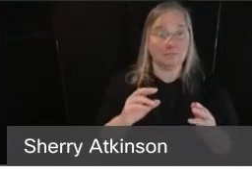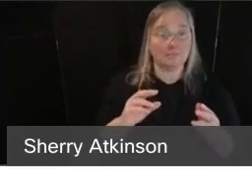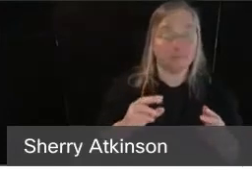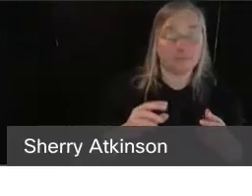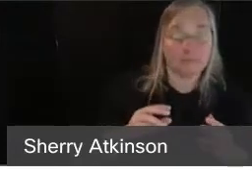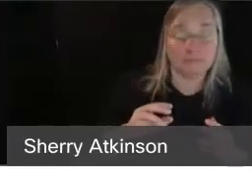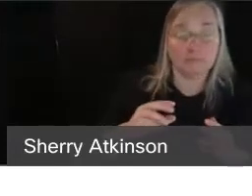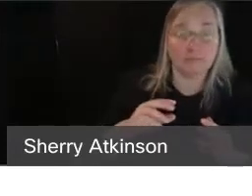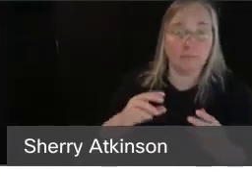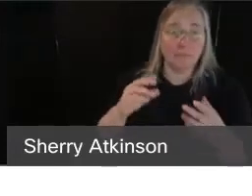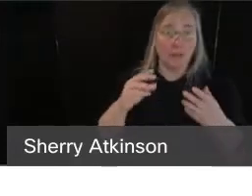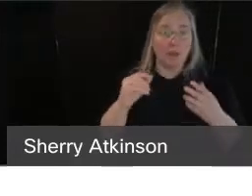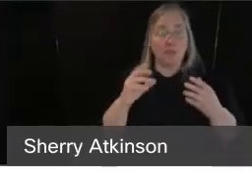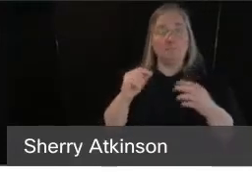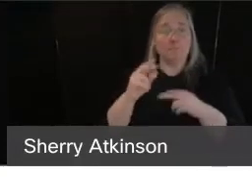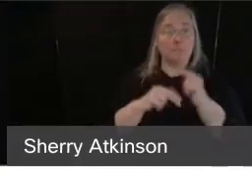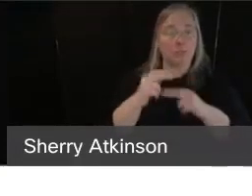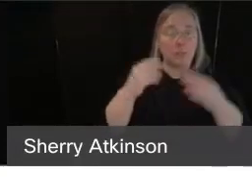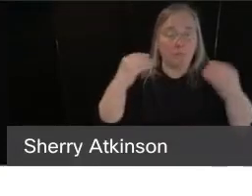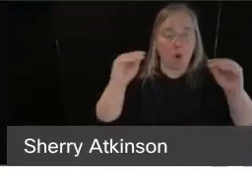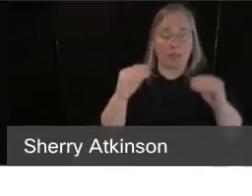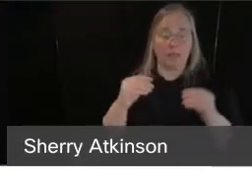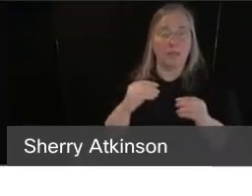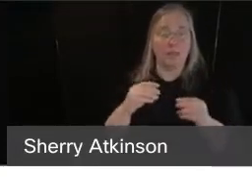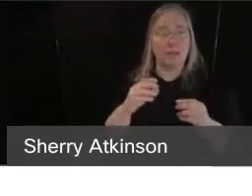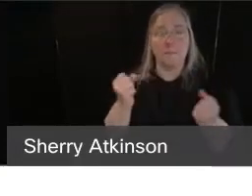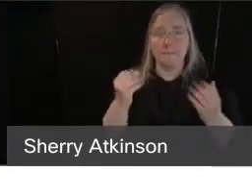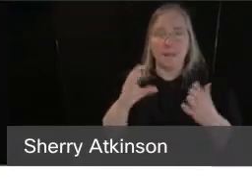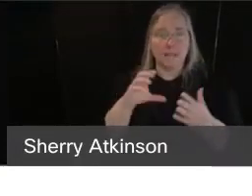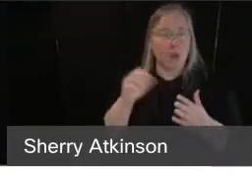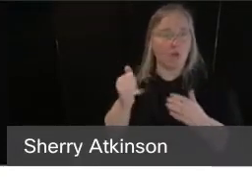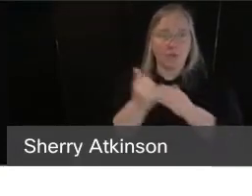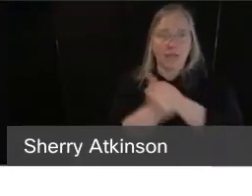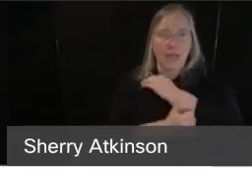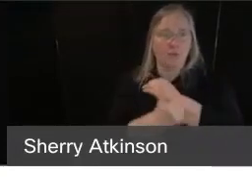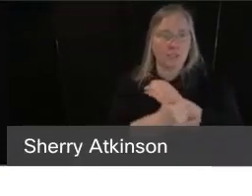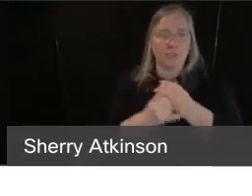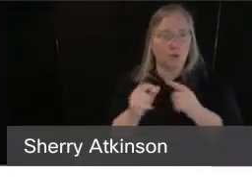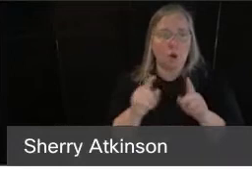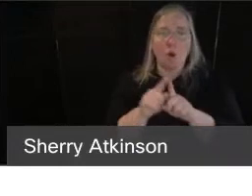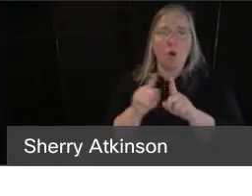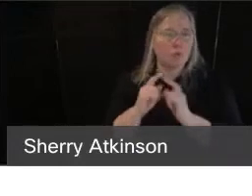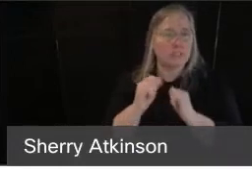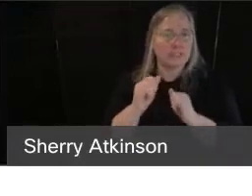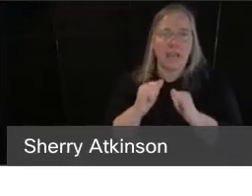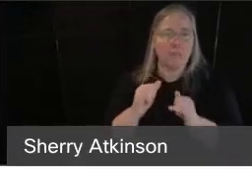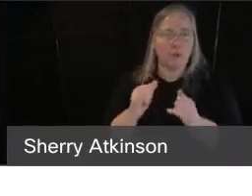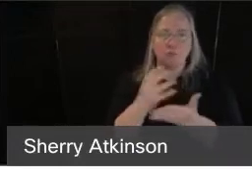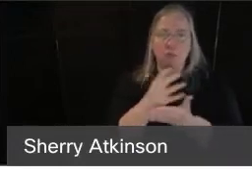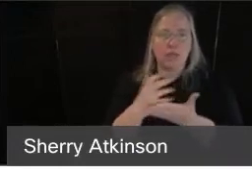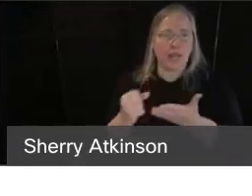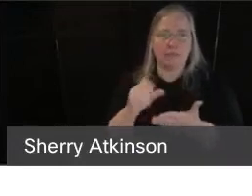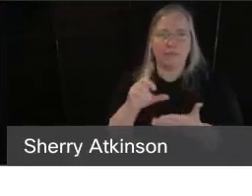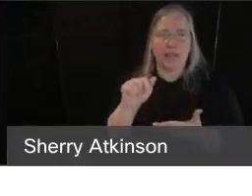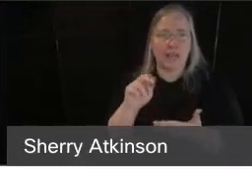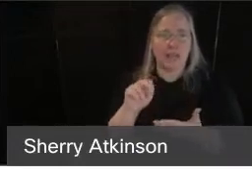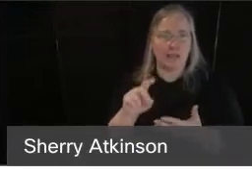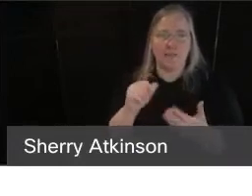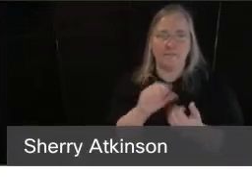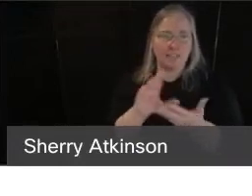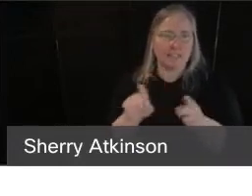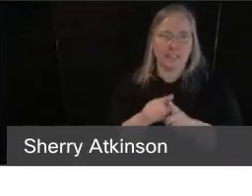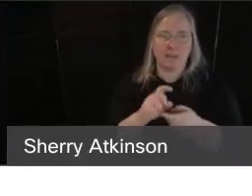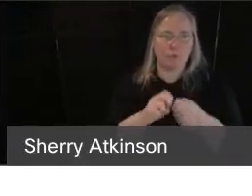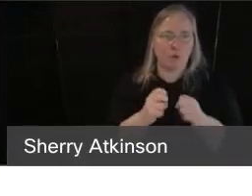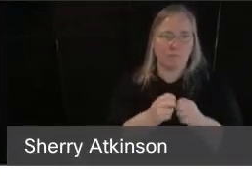other Maryland counties as well. Many of them are running out of land or facing many of the same problems that Howard County